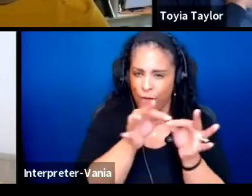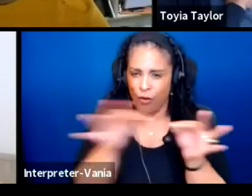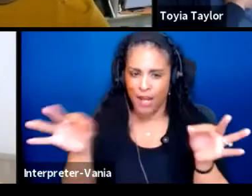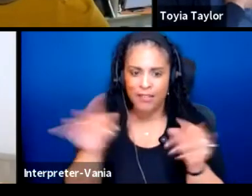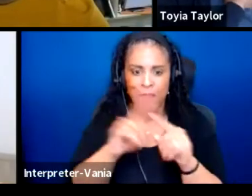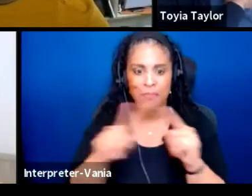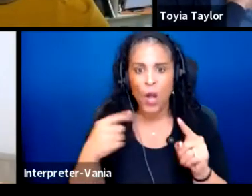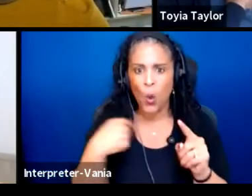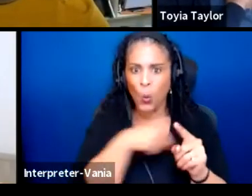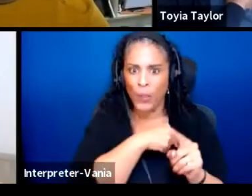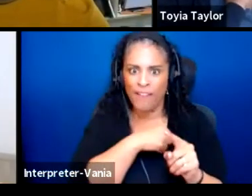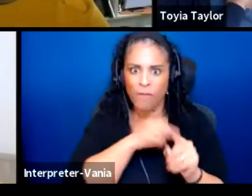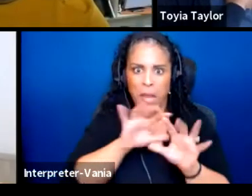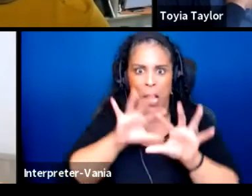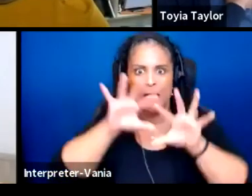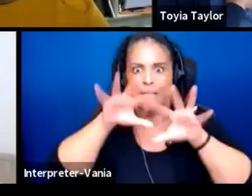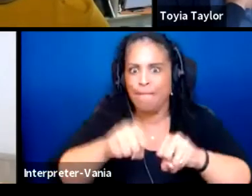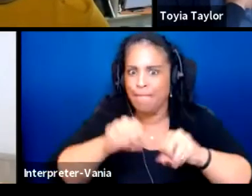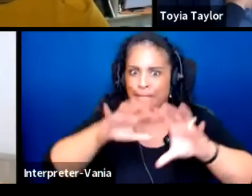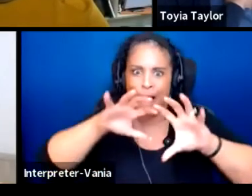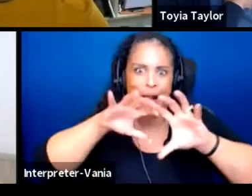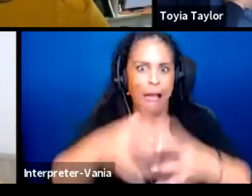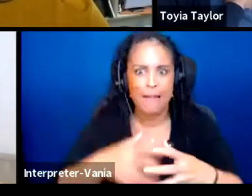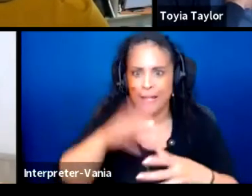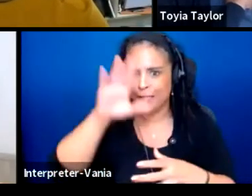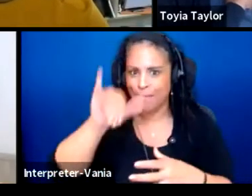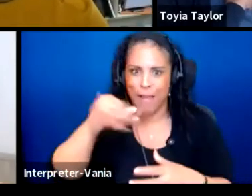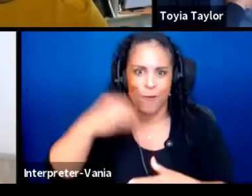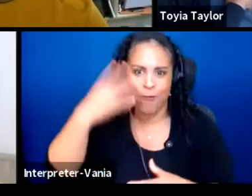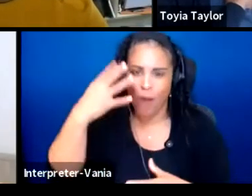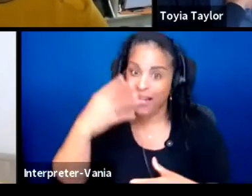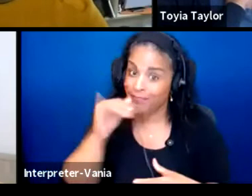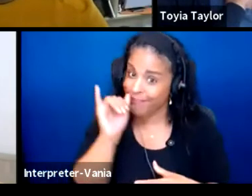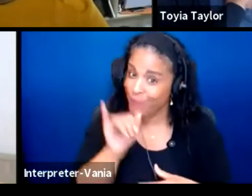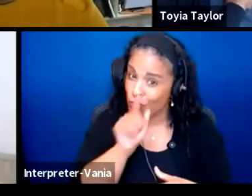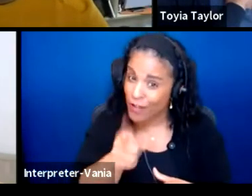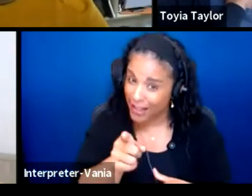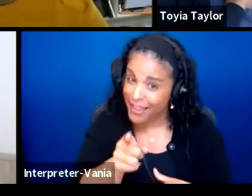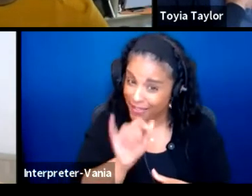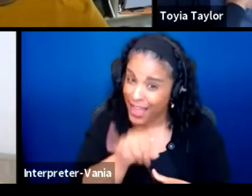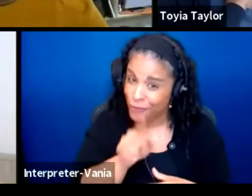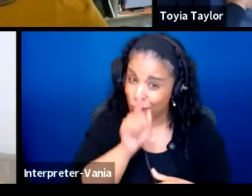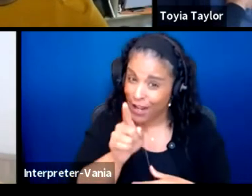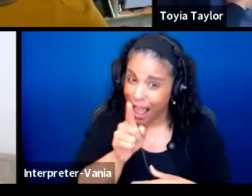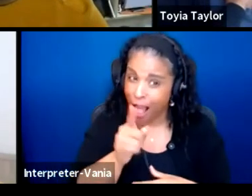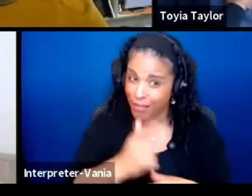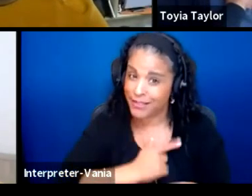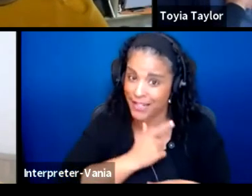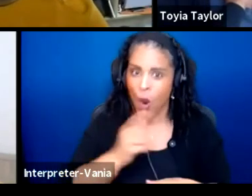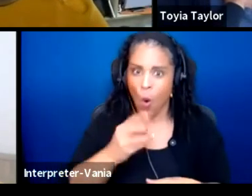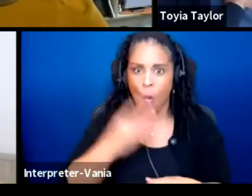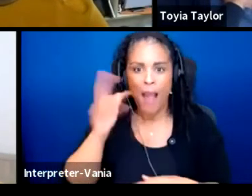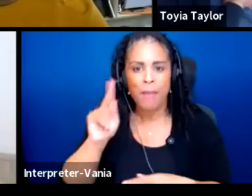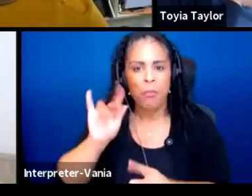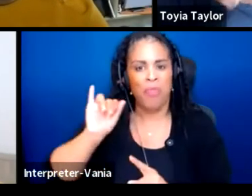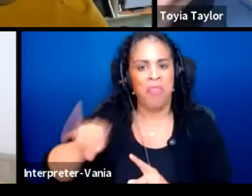been colonized, but it's a reality, and that white people are the default. And